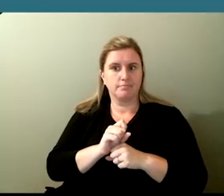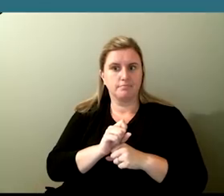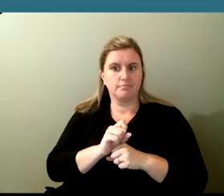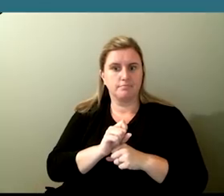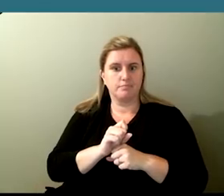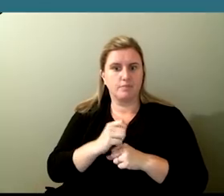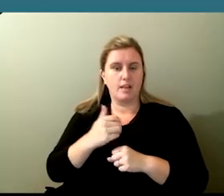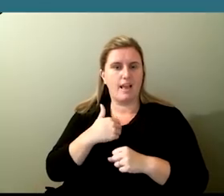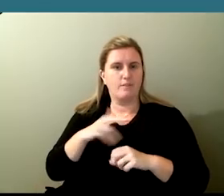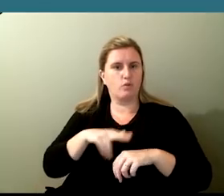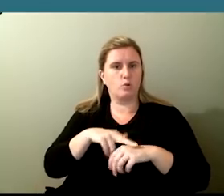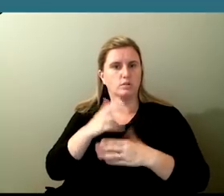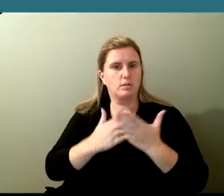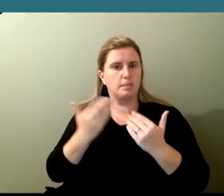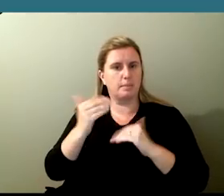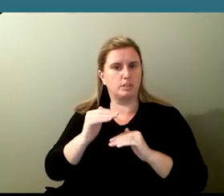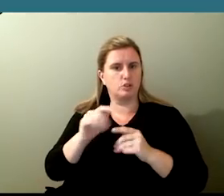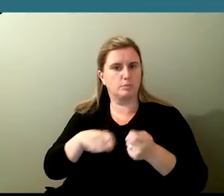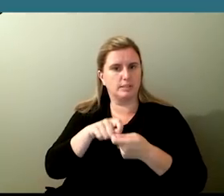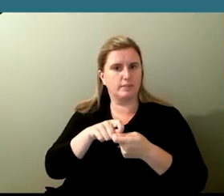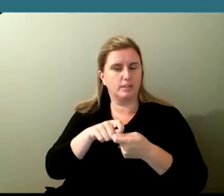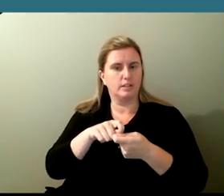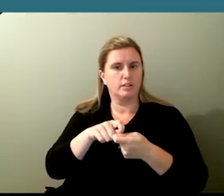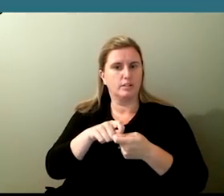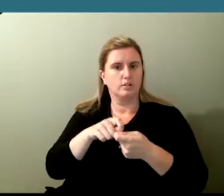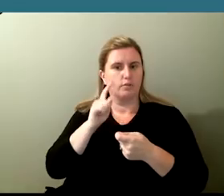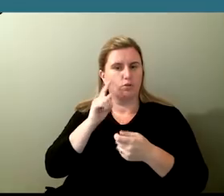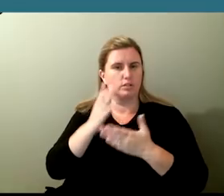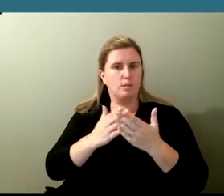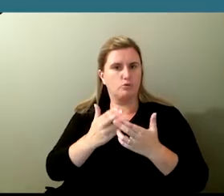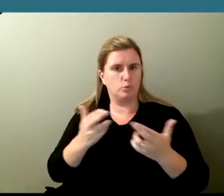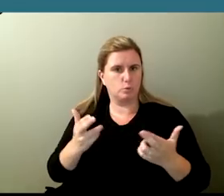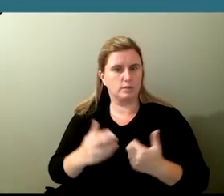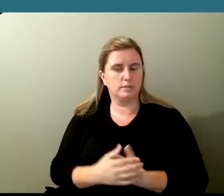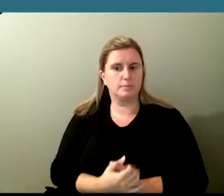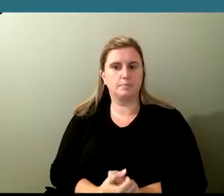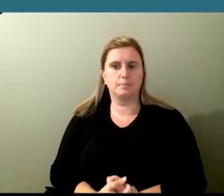have, of course, some limitations specifically with respect to resources.